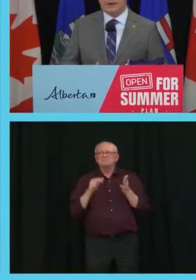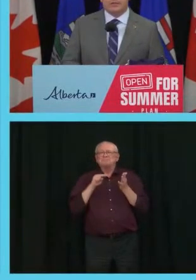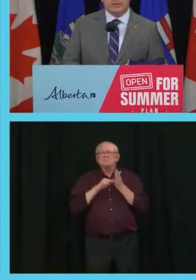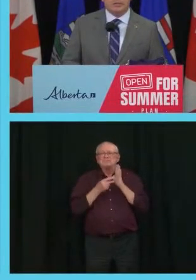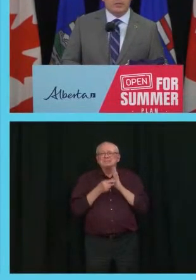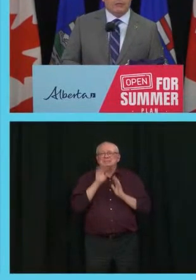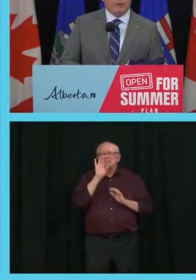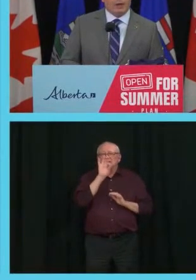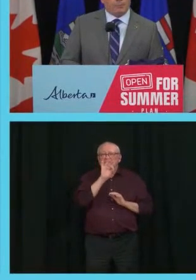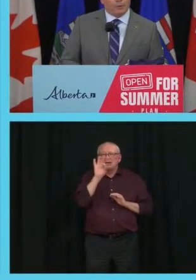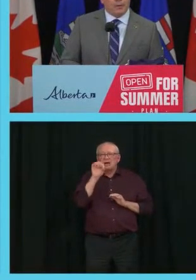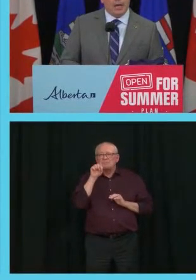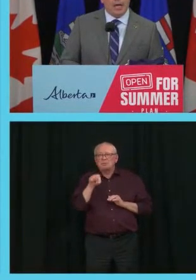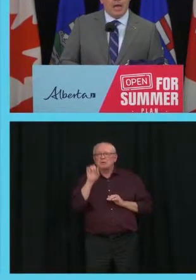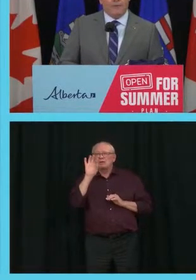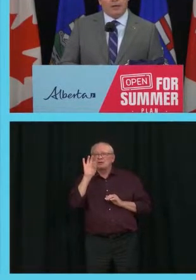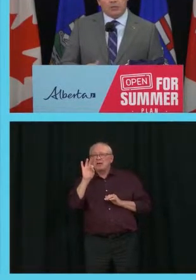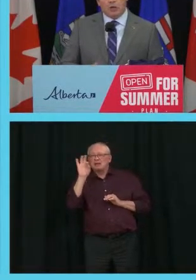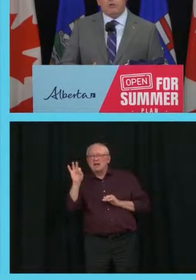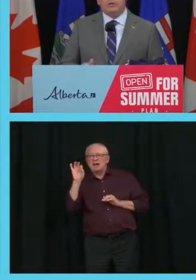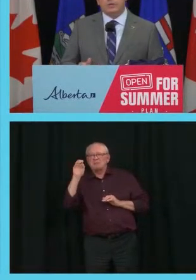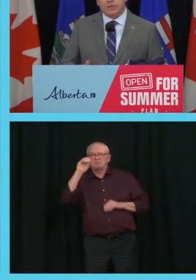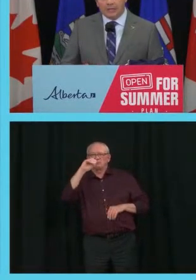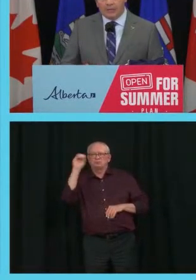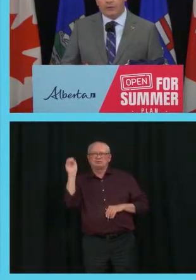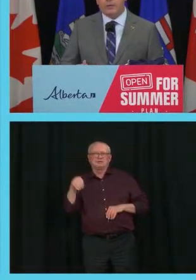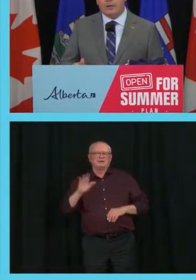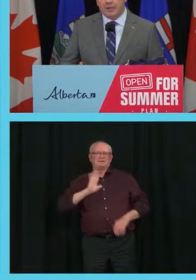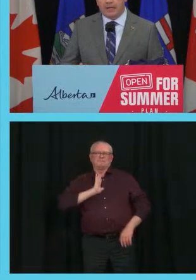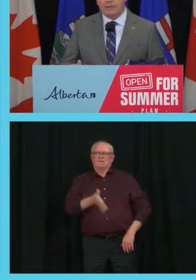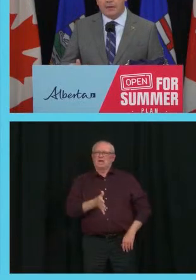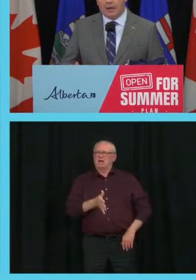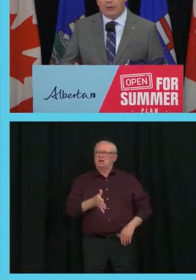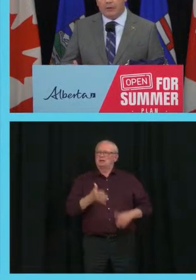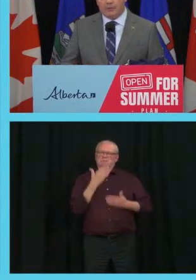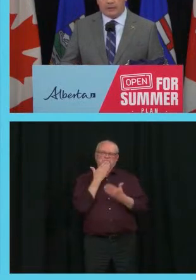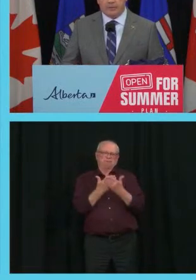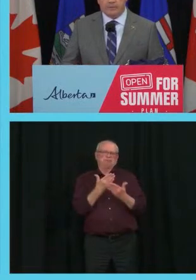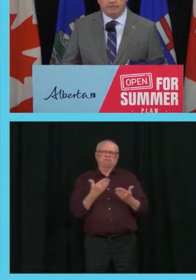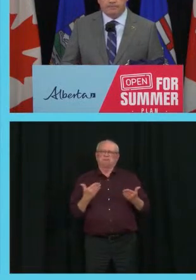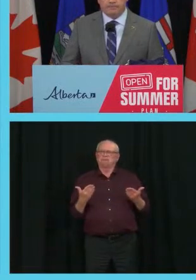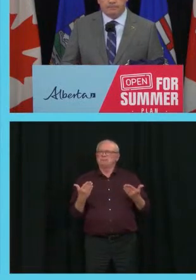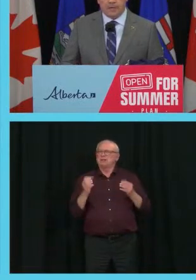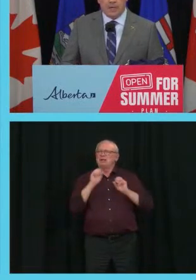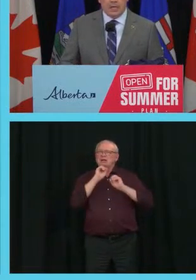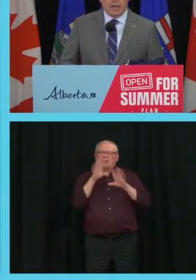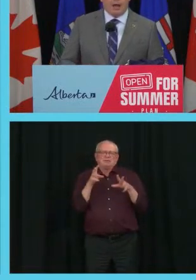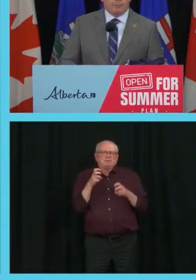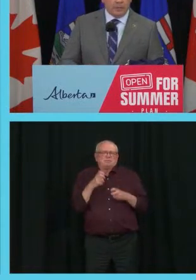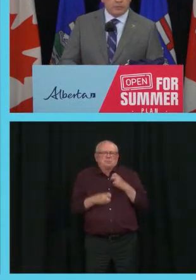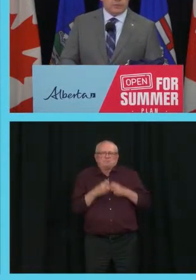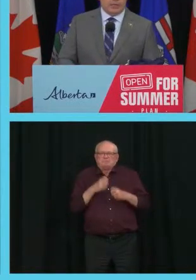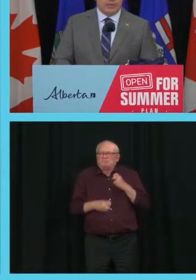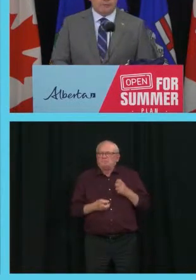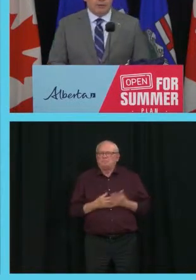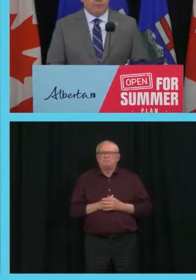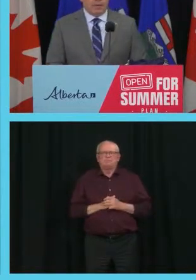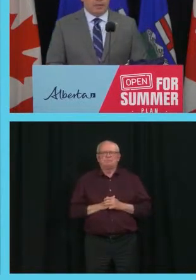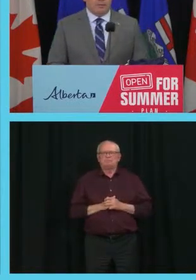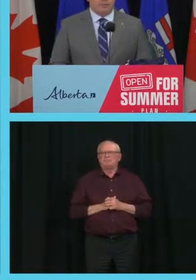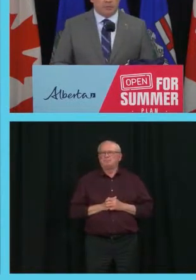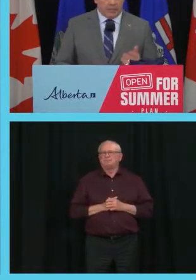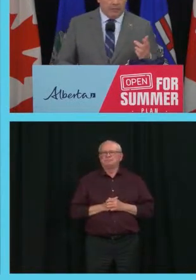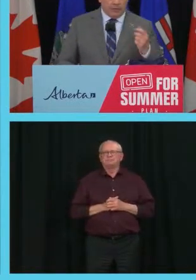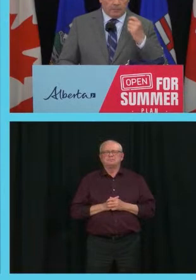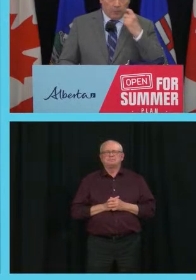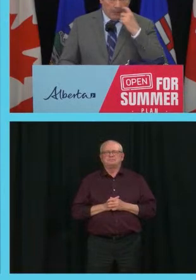99.99% of vaccinations in Alberta have had no significant negative health effects. I'm pleased to see that we've